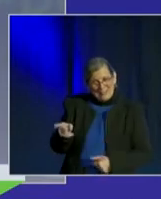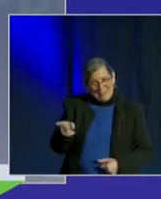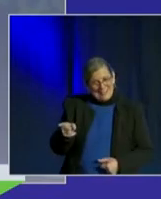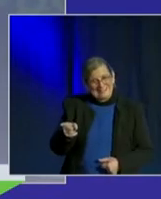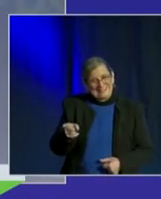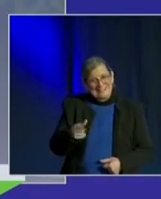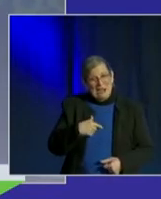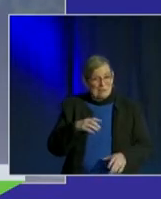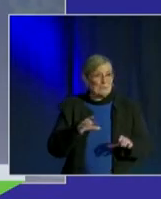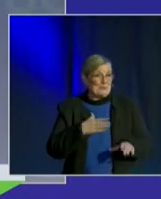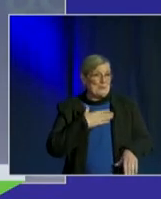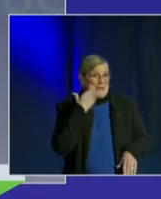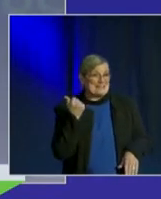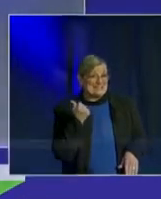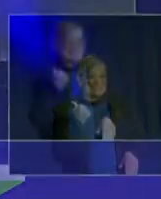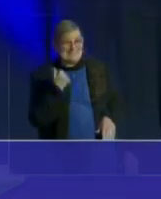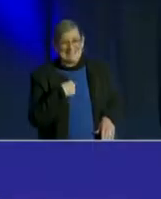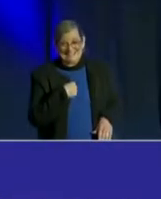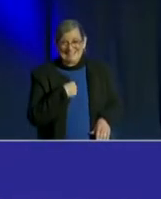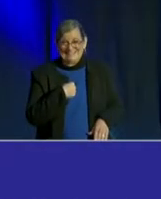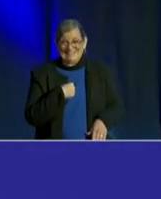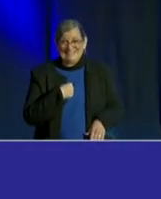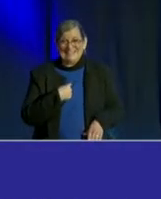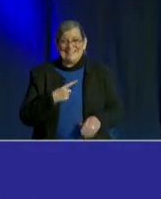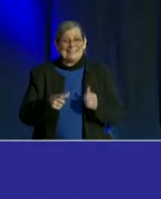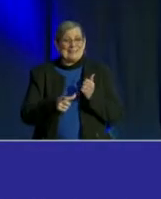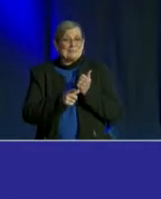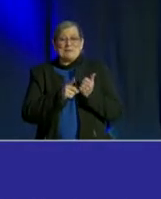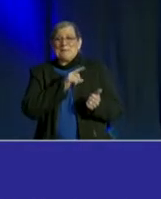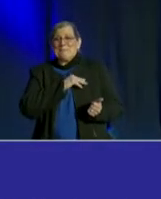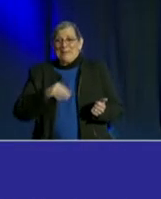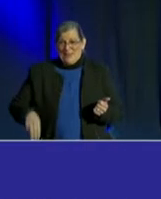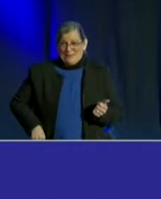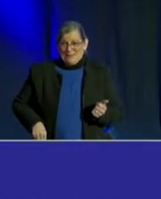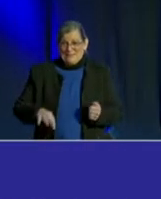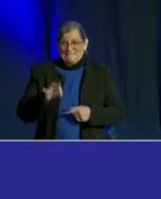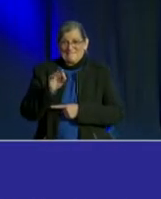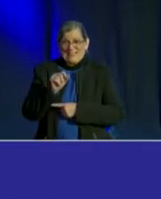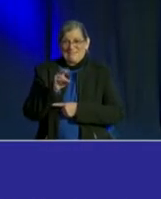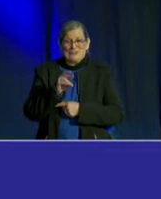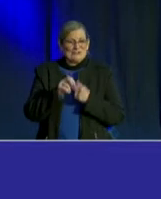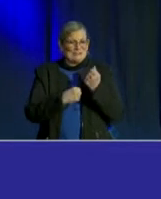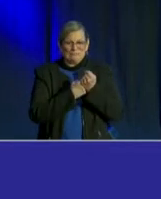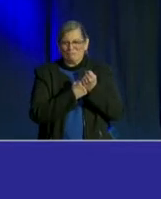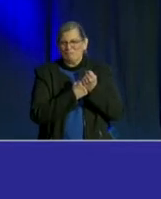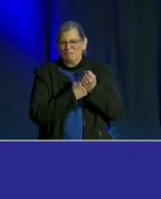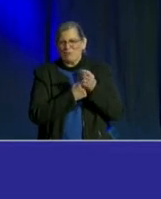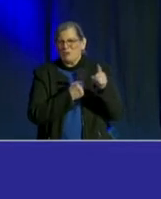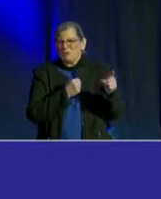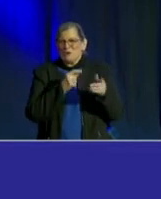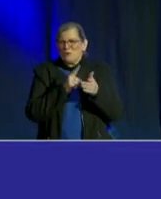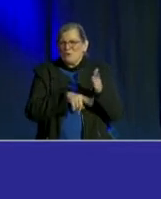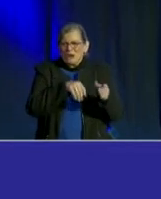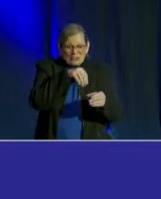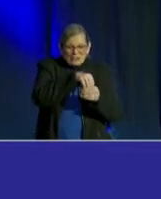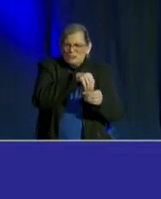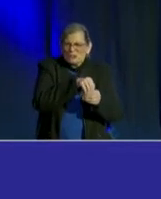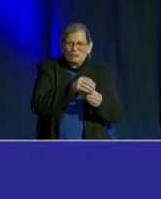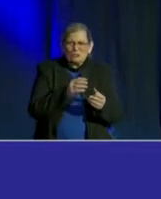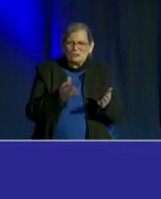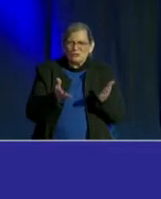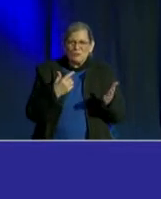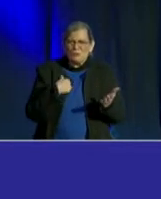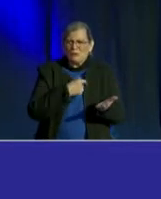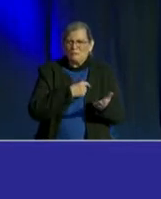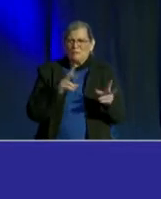it. Deputy Mayor Babers indicated, what does Internal Services do? Well, we are the good government